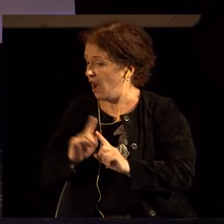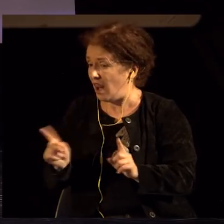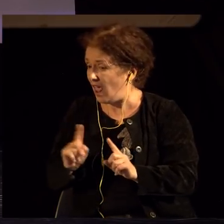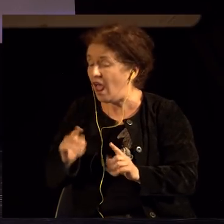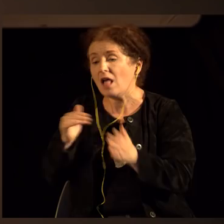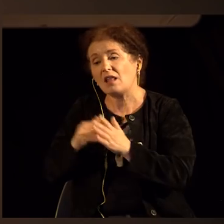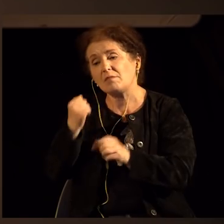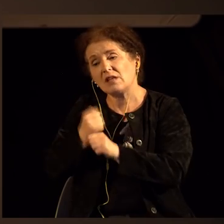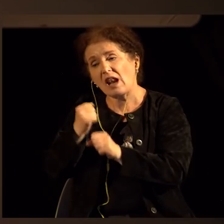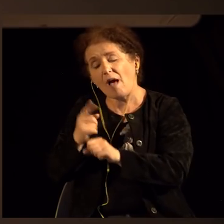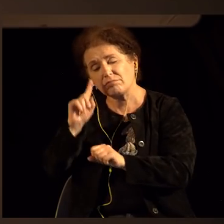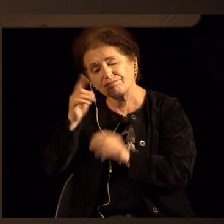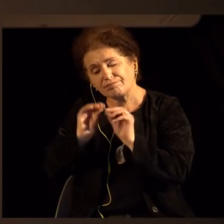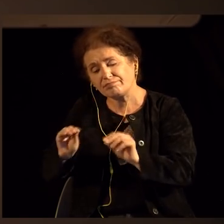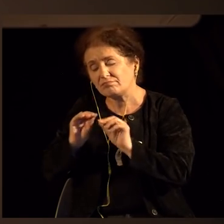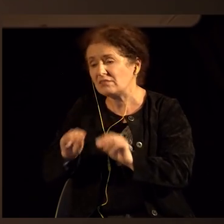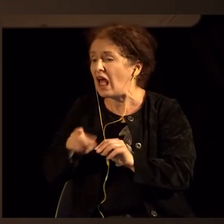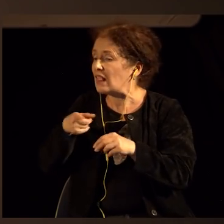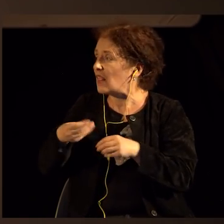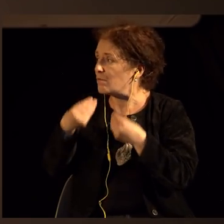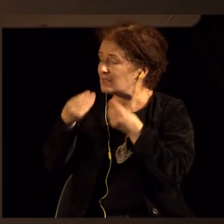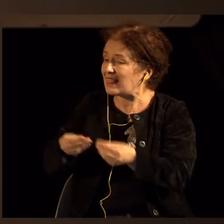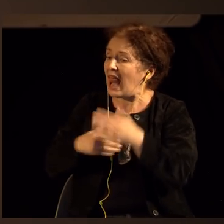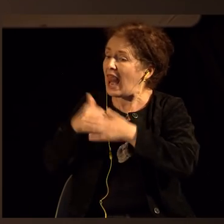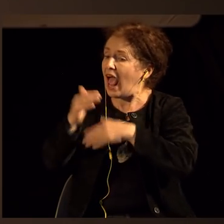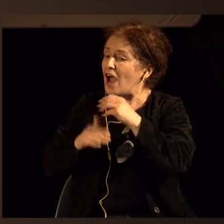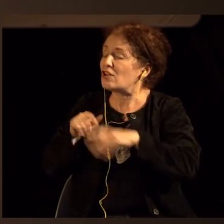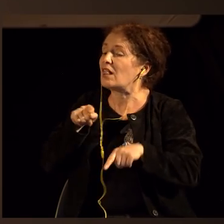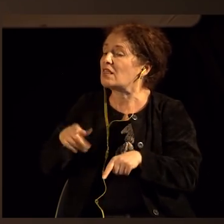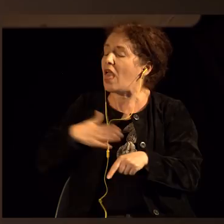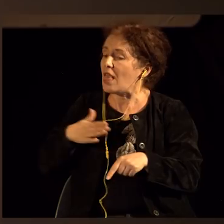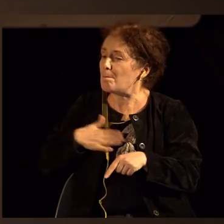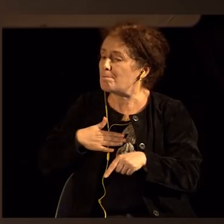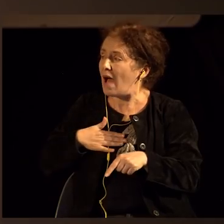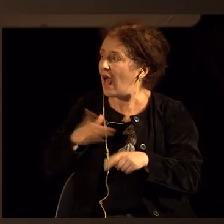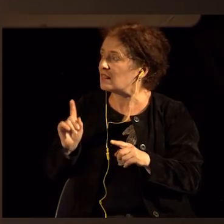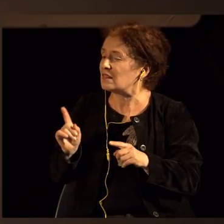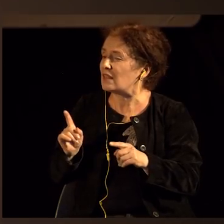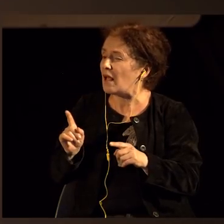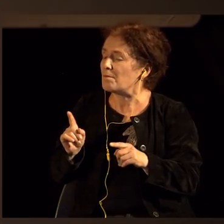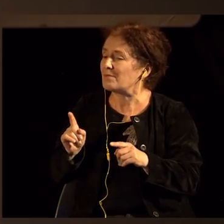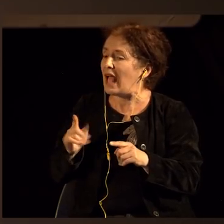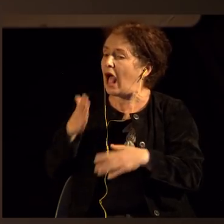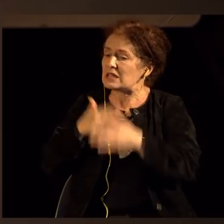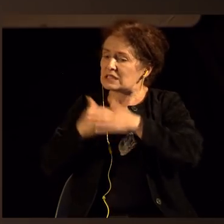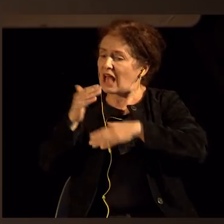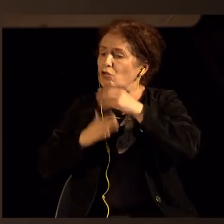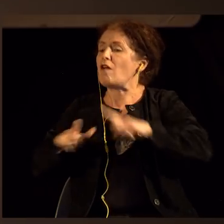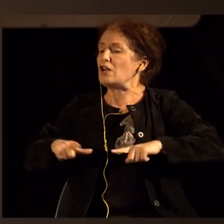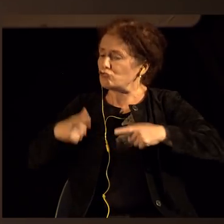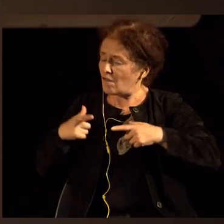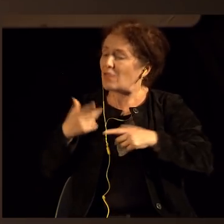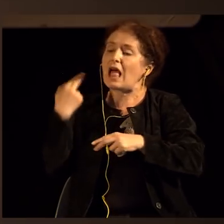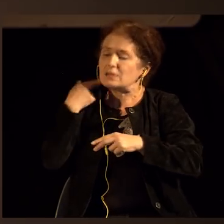have a lust-filled and enjoyable sex life. And those two things, they complete each other.